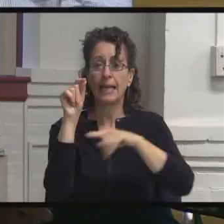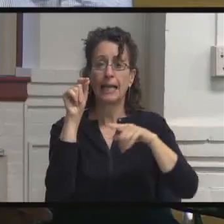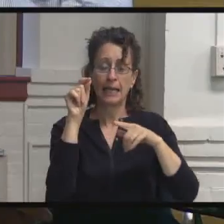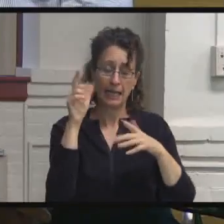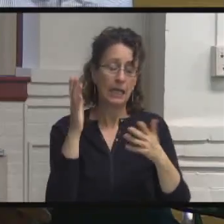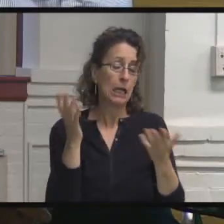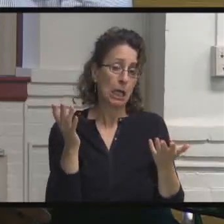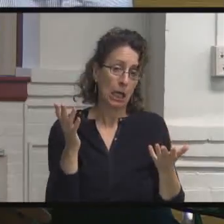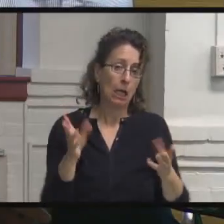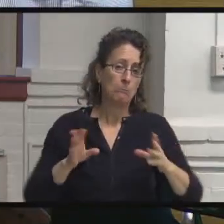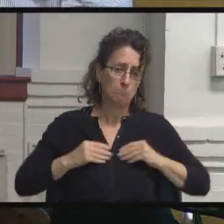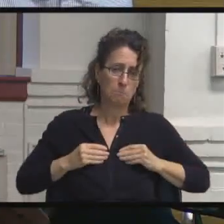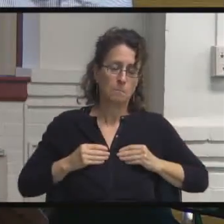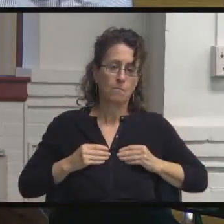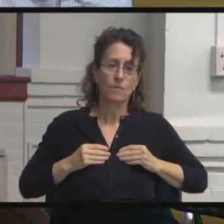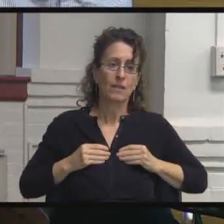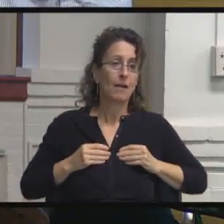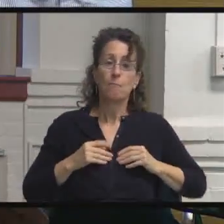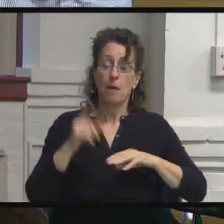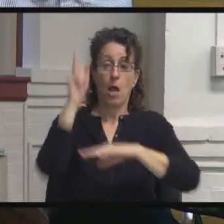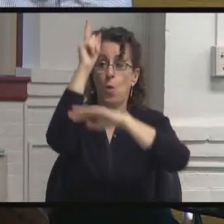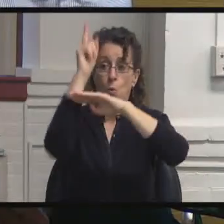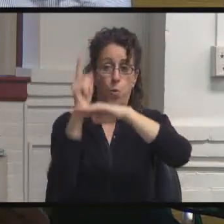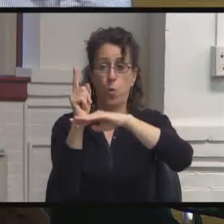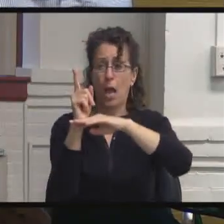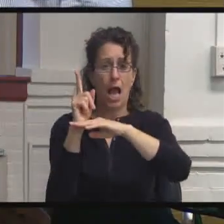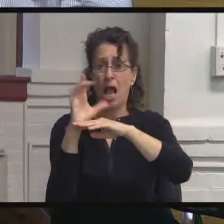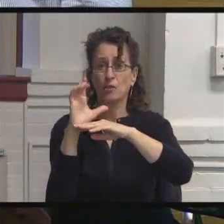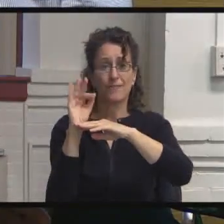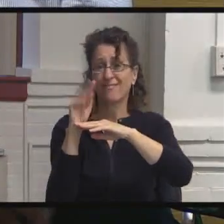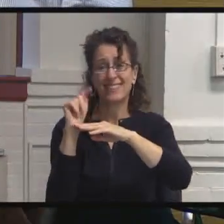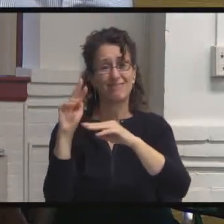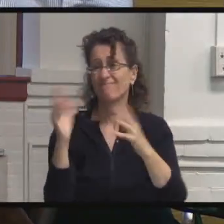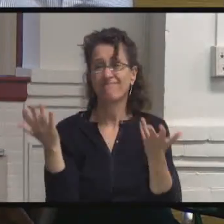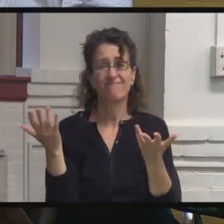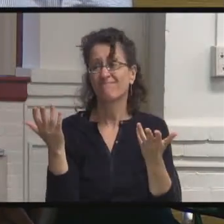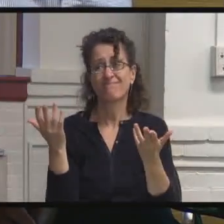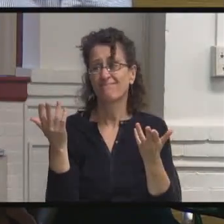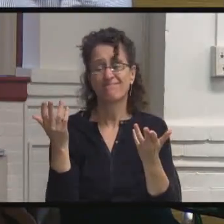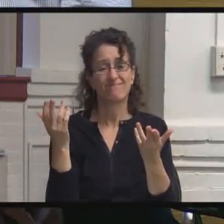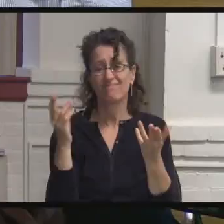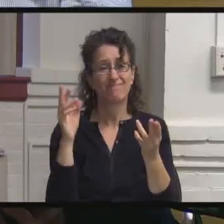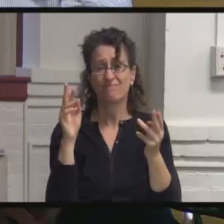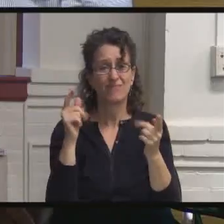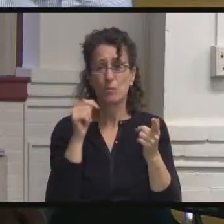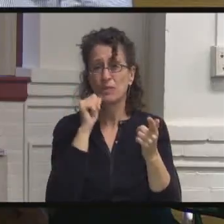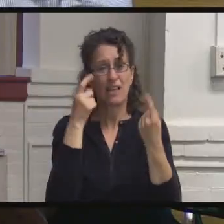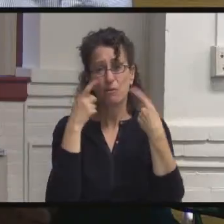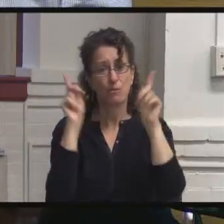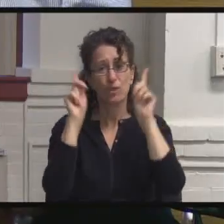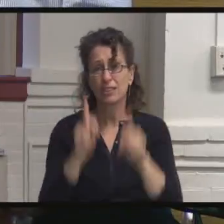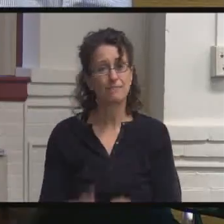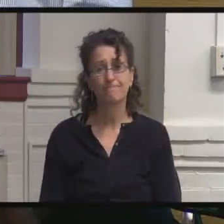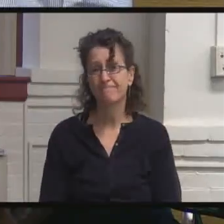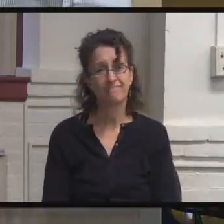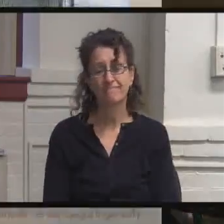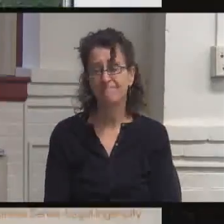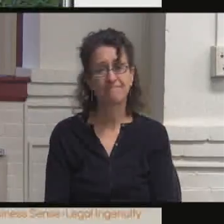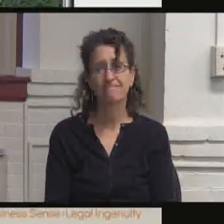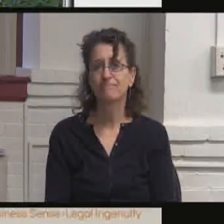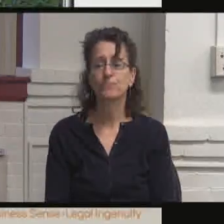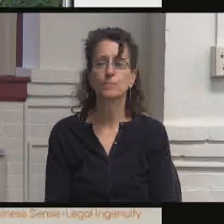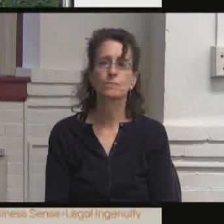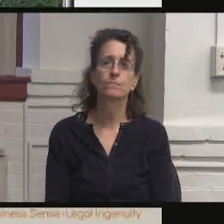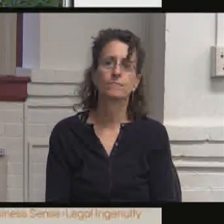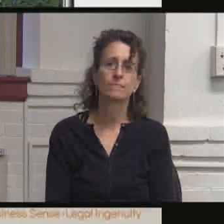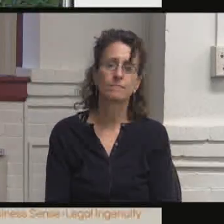to go back, is something that we can't really get around. The only other thing that I'll say before I hand it back over,